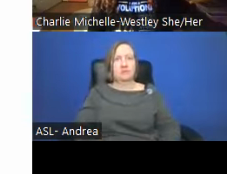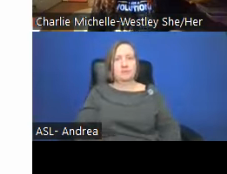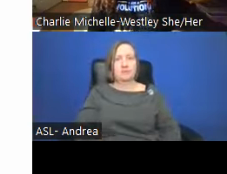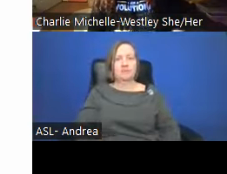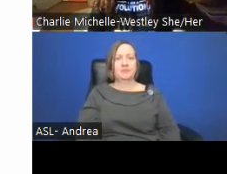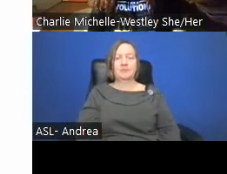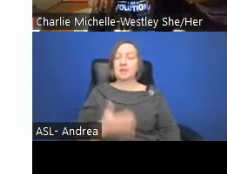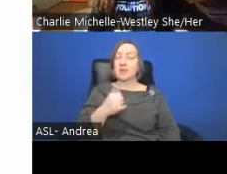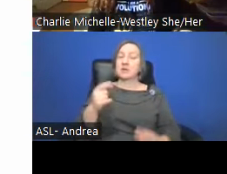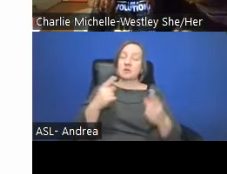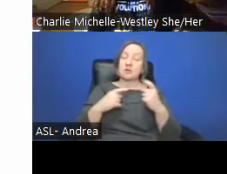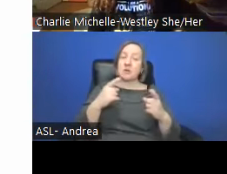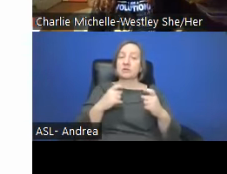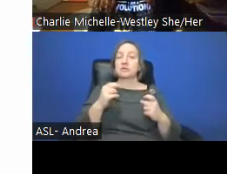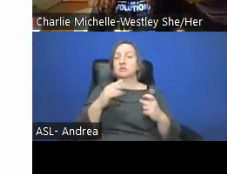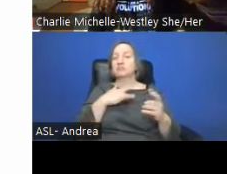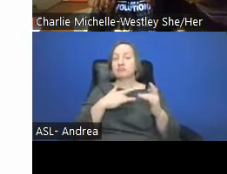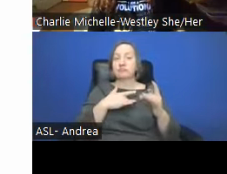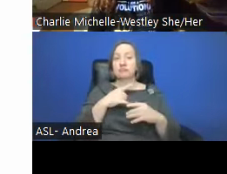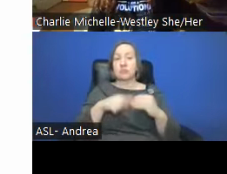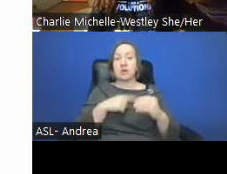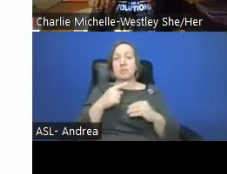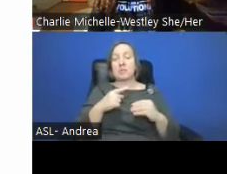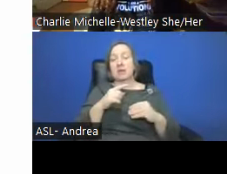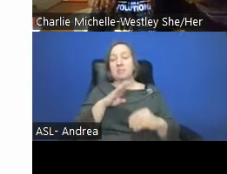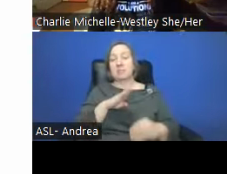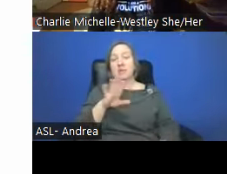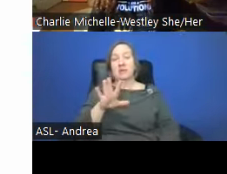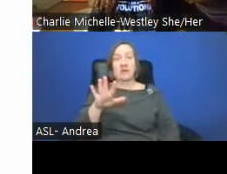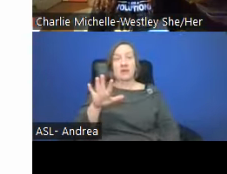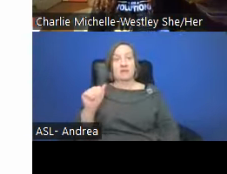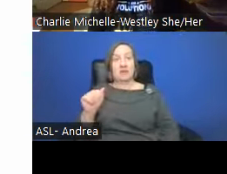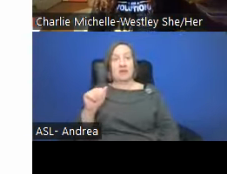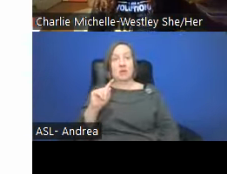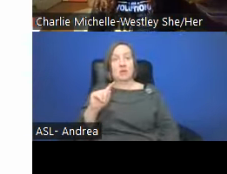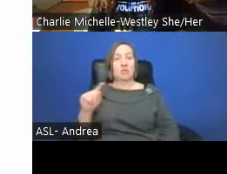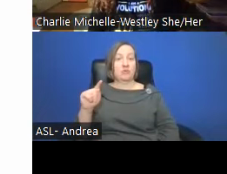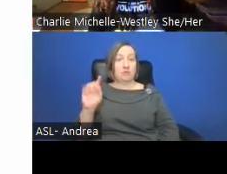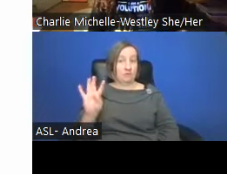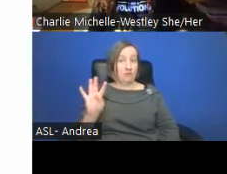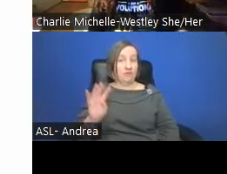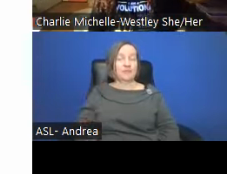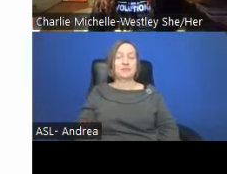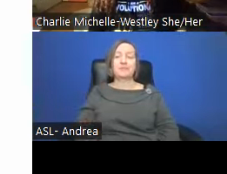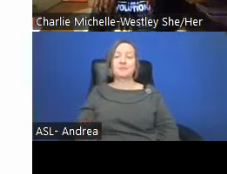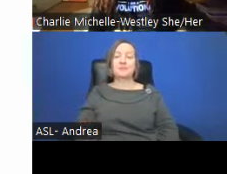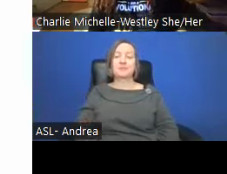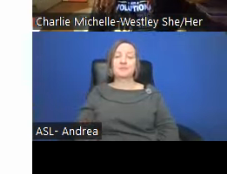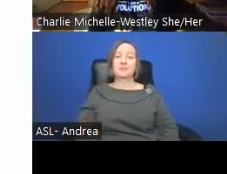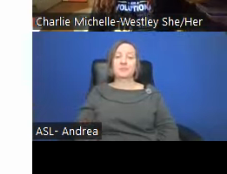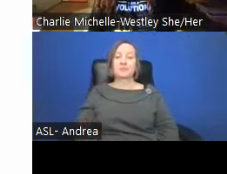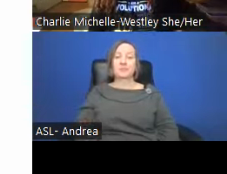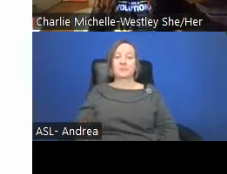Are there any questions or concerns on B5A 1 through 4?